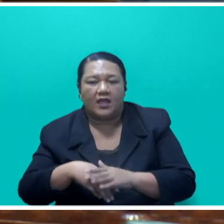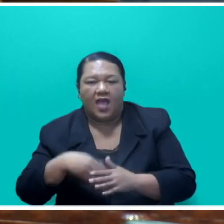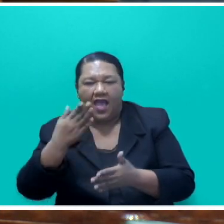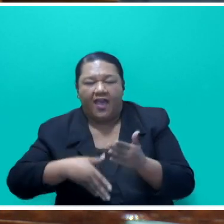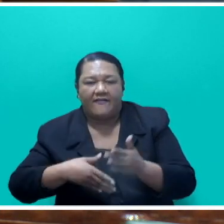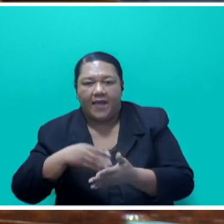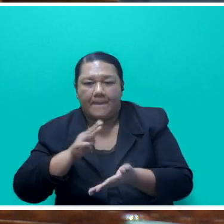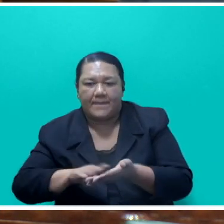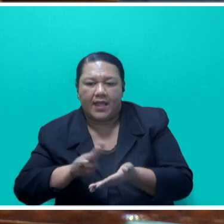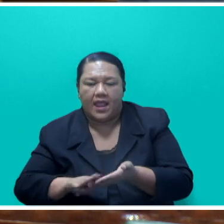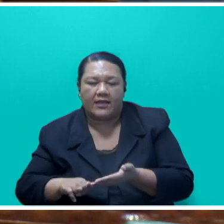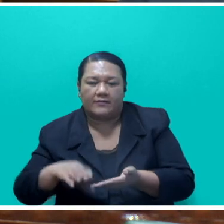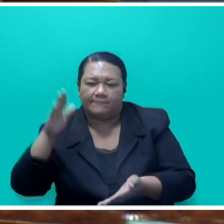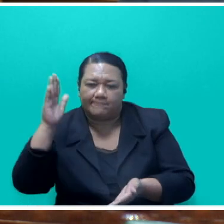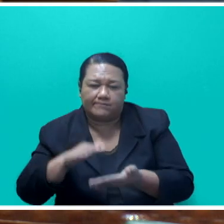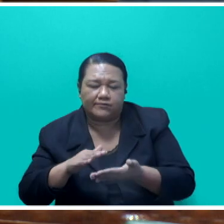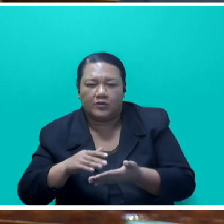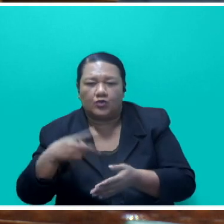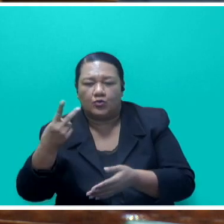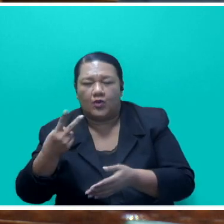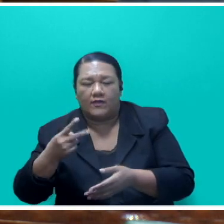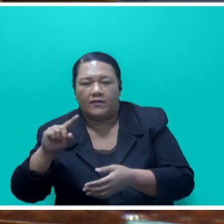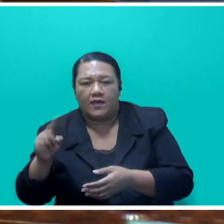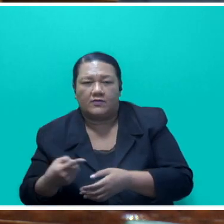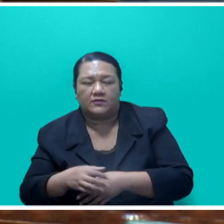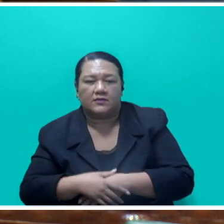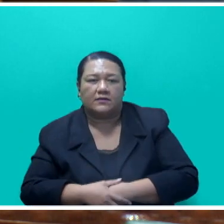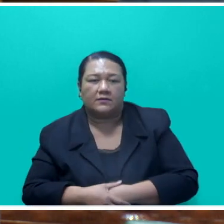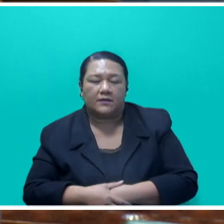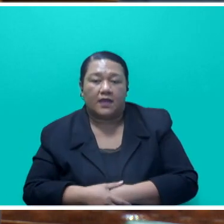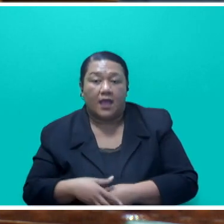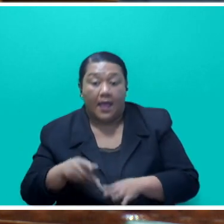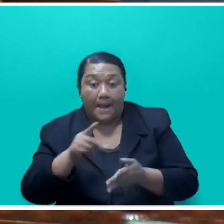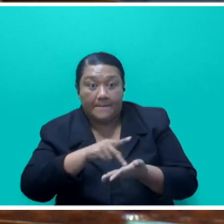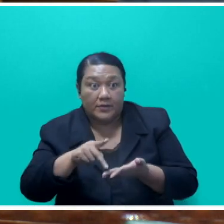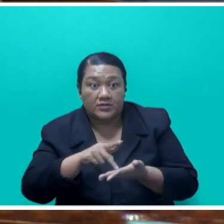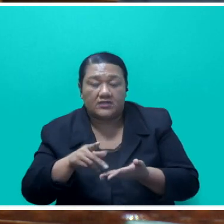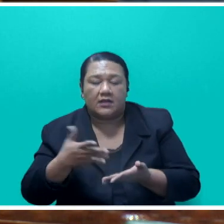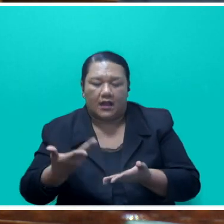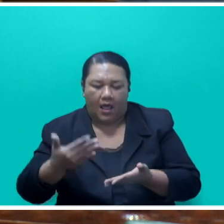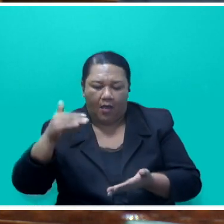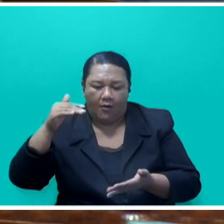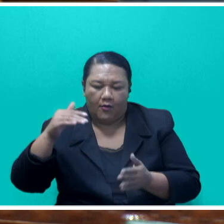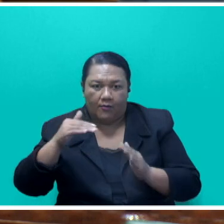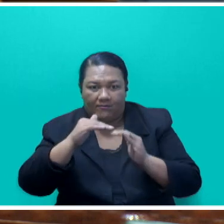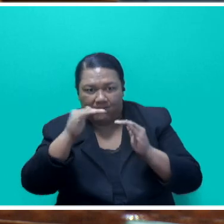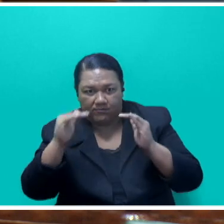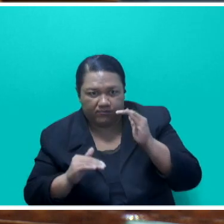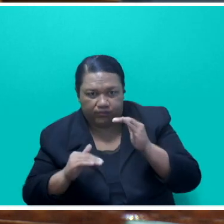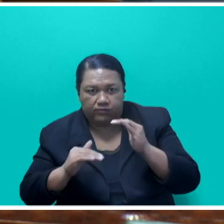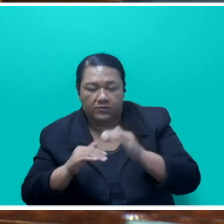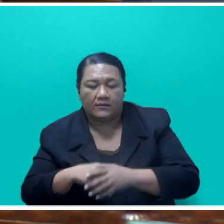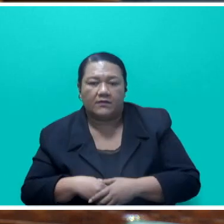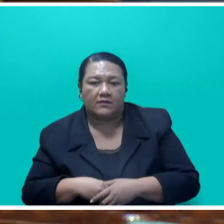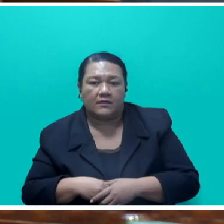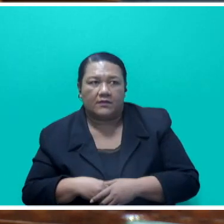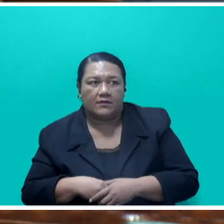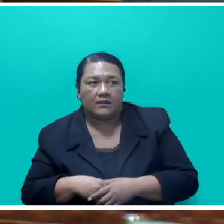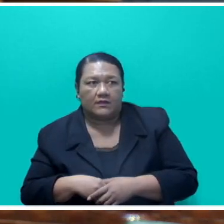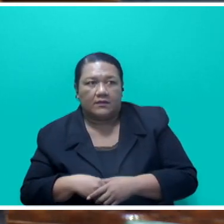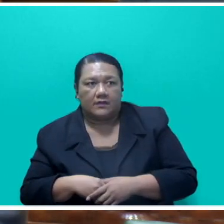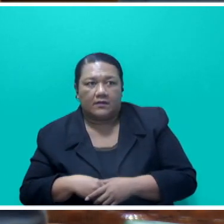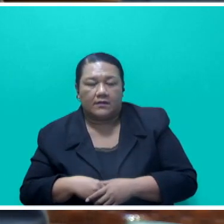Mr. Speaker, Adarsh Mode, whilst I'm a proud son of Fiji, I cannot hide my regional bias towards